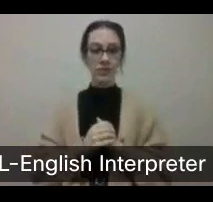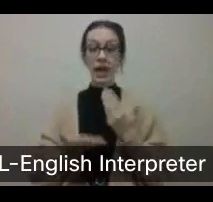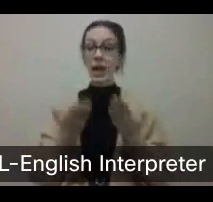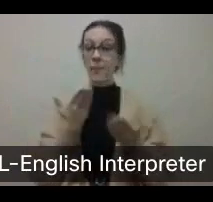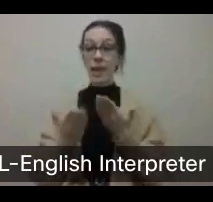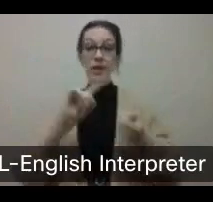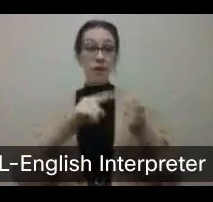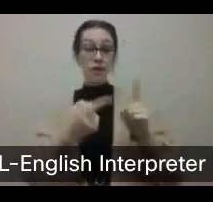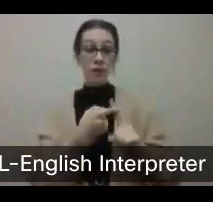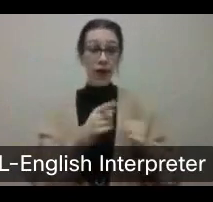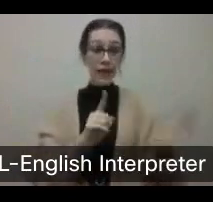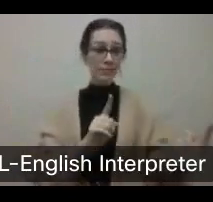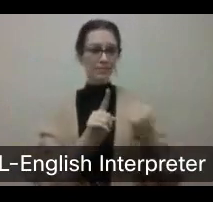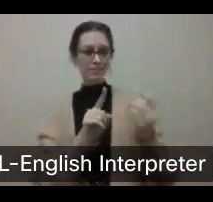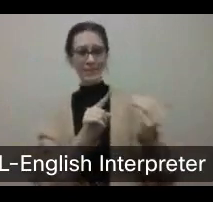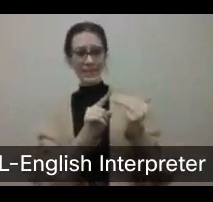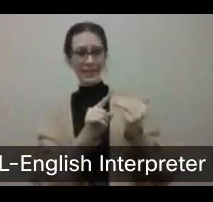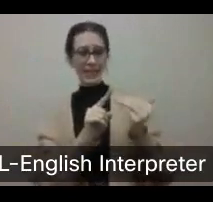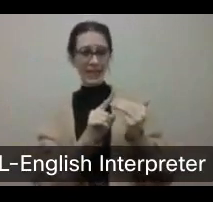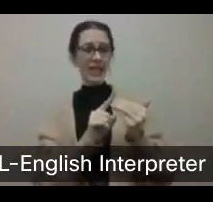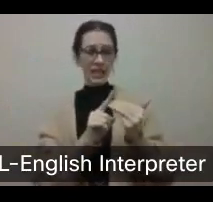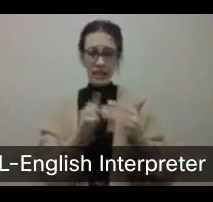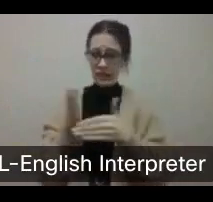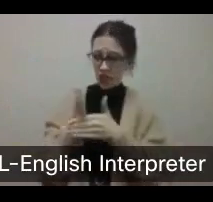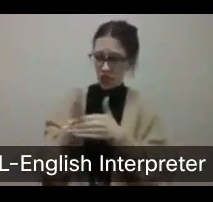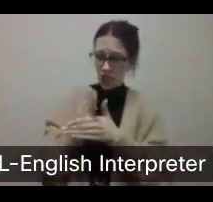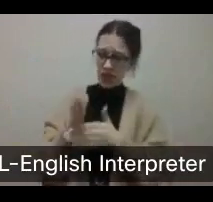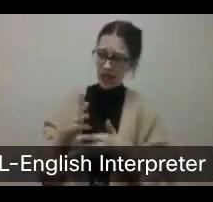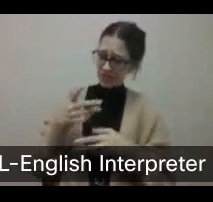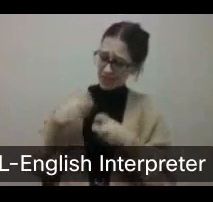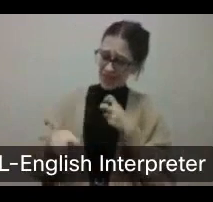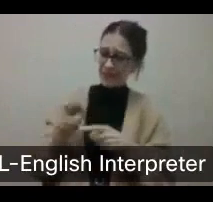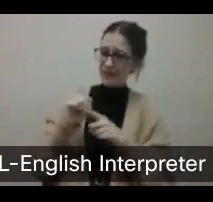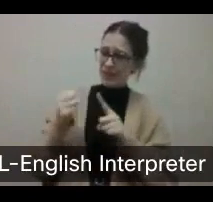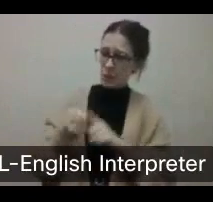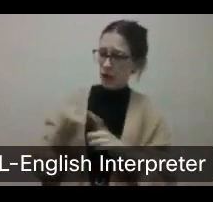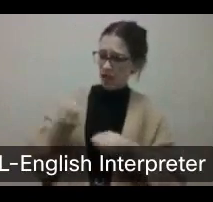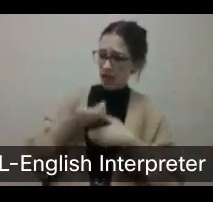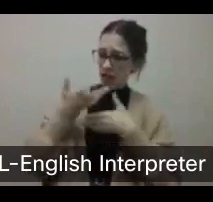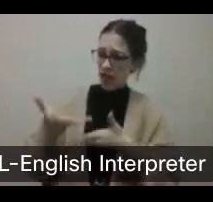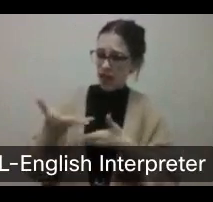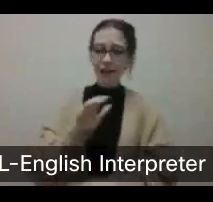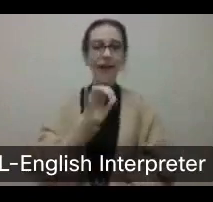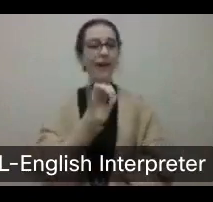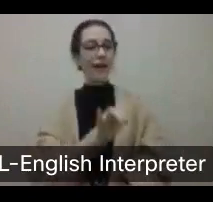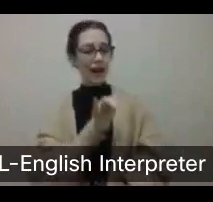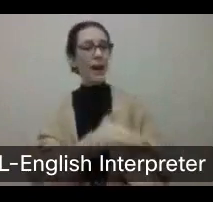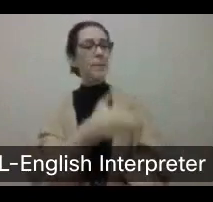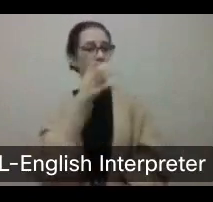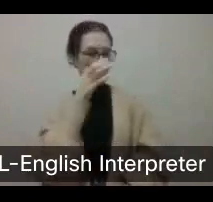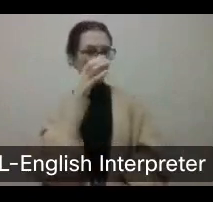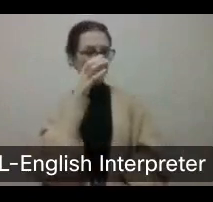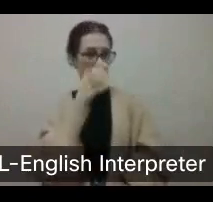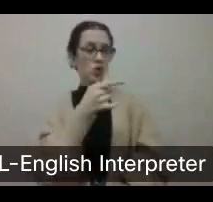difficult situation with you. You might say, so what you're saying is, and then paraphrase back to your friend to